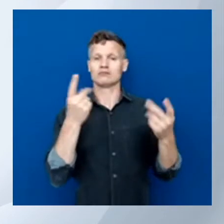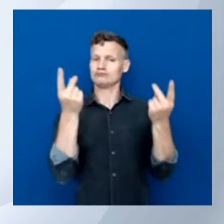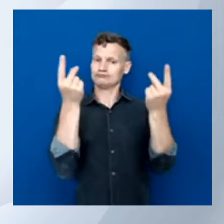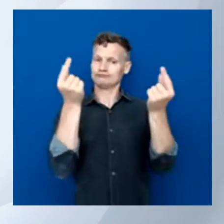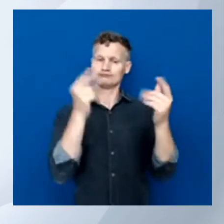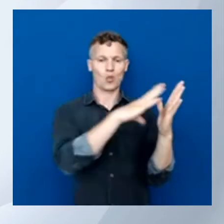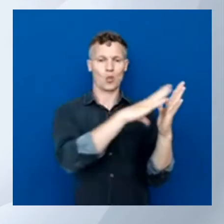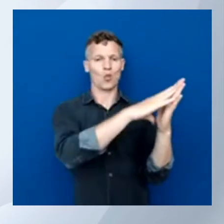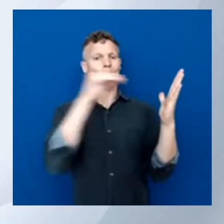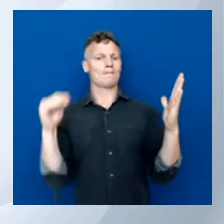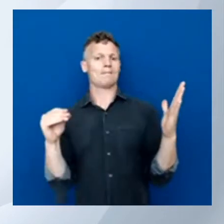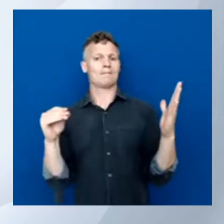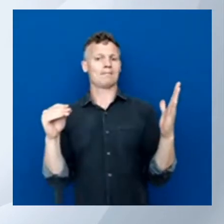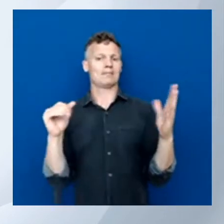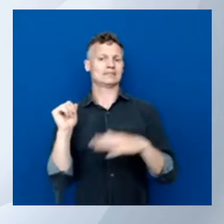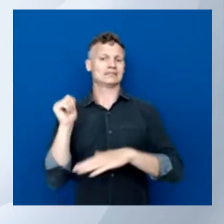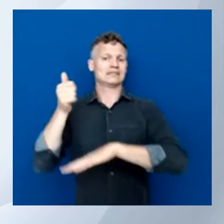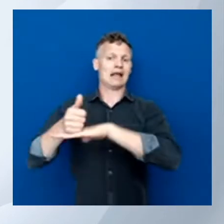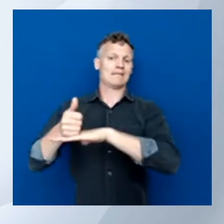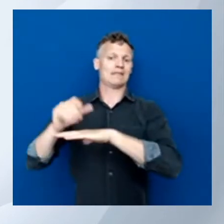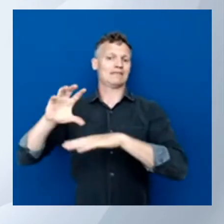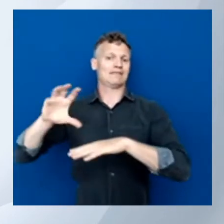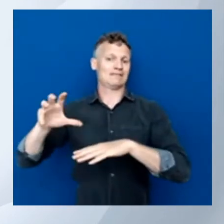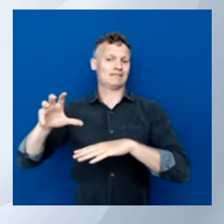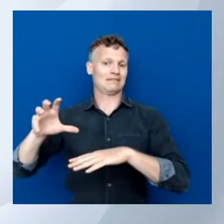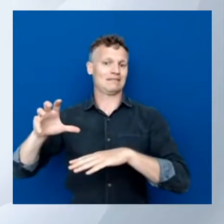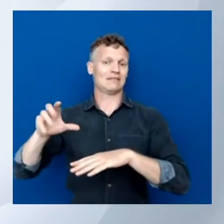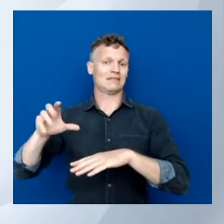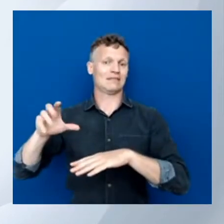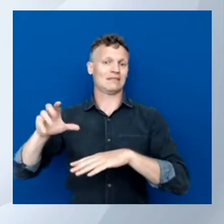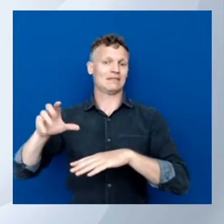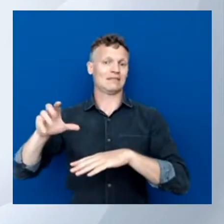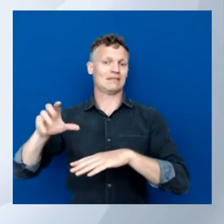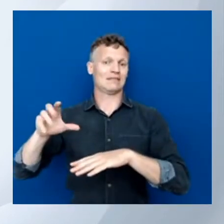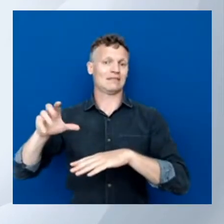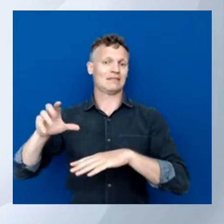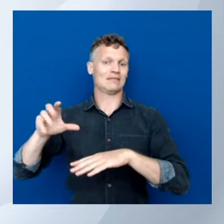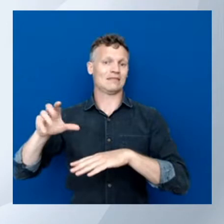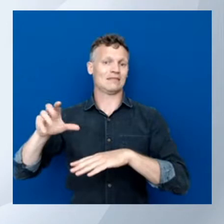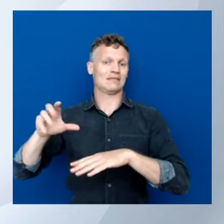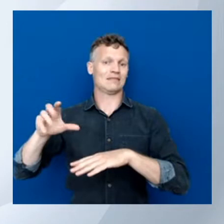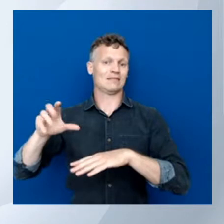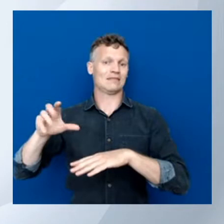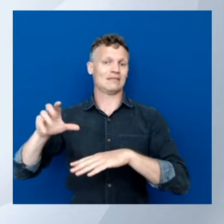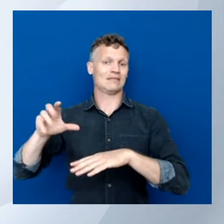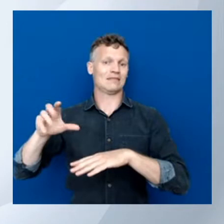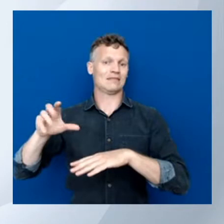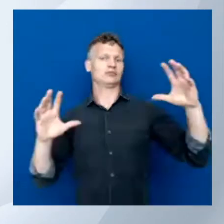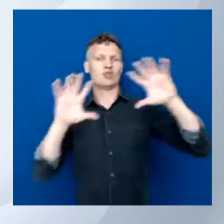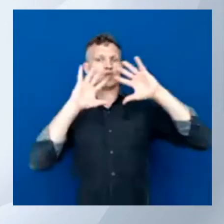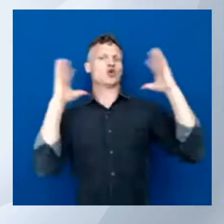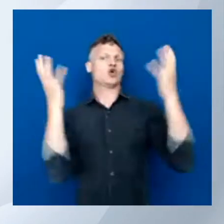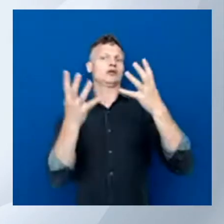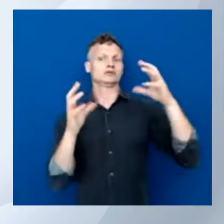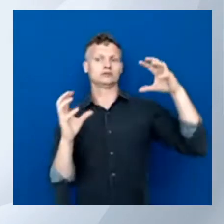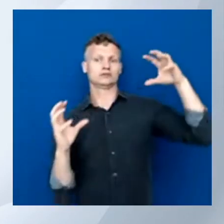another physically, geographically different region. Therefore, if there was a natural disaster or something, you